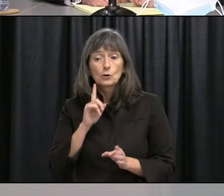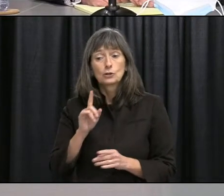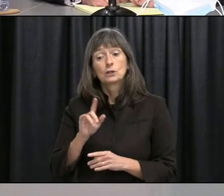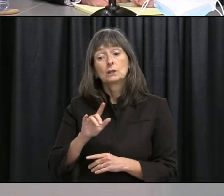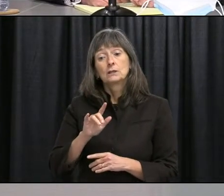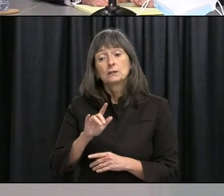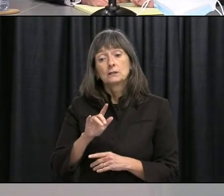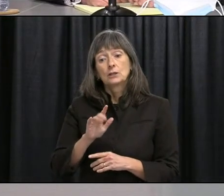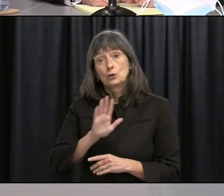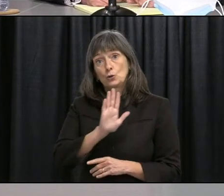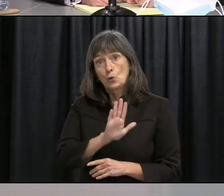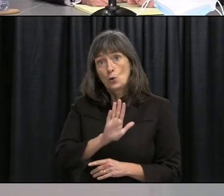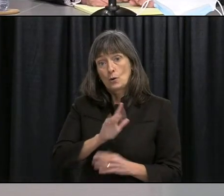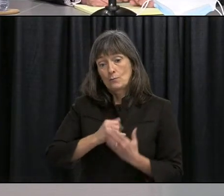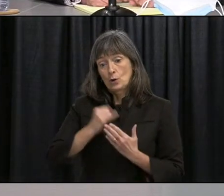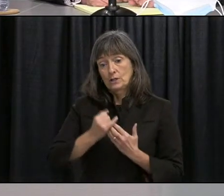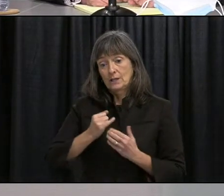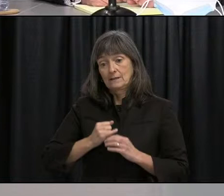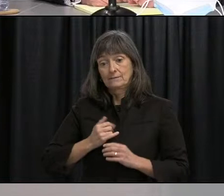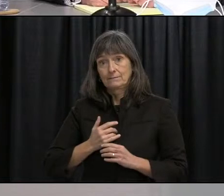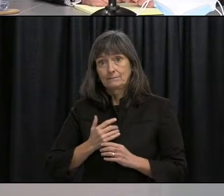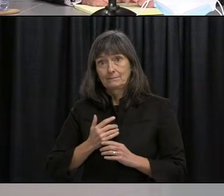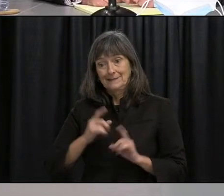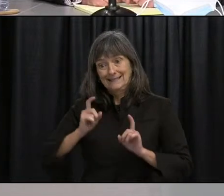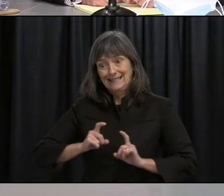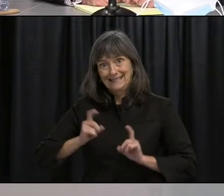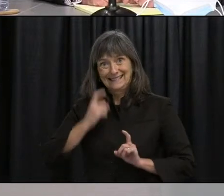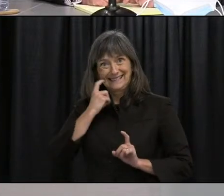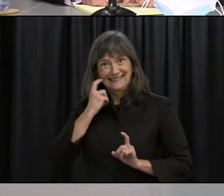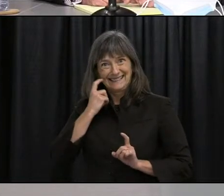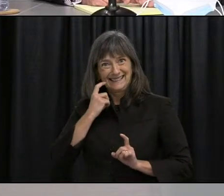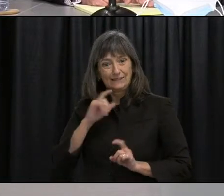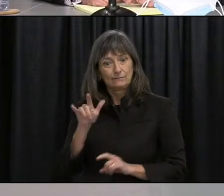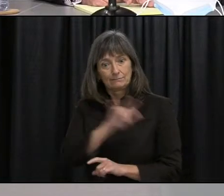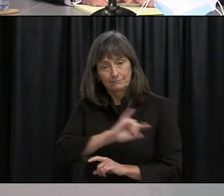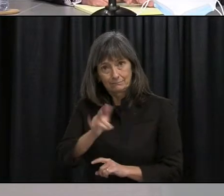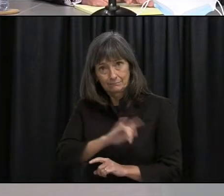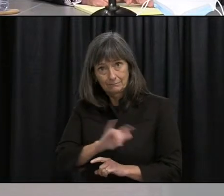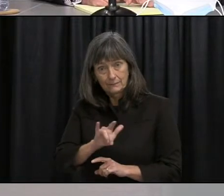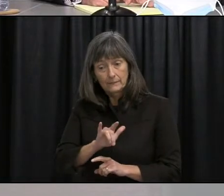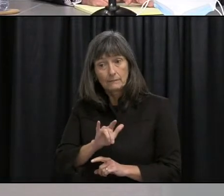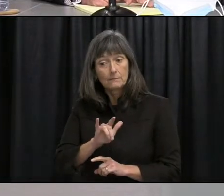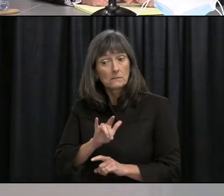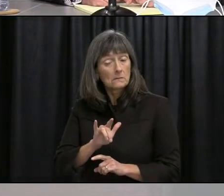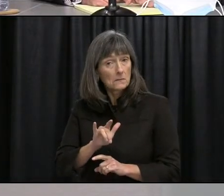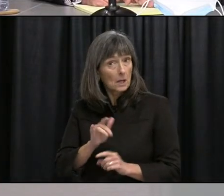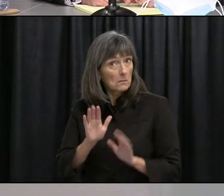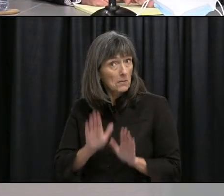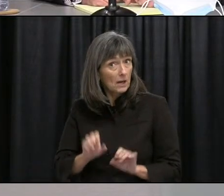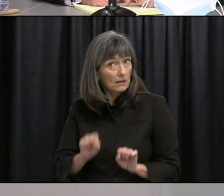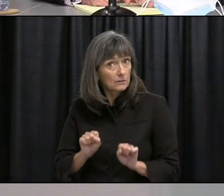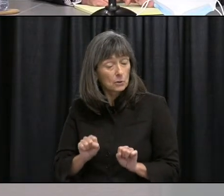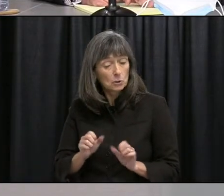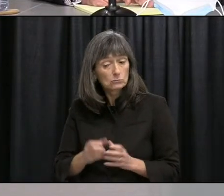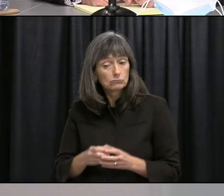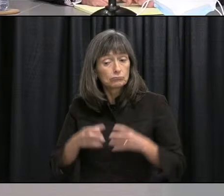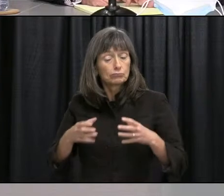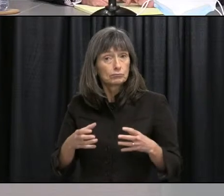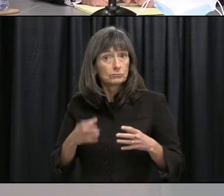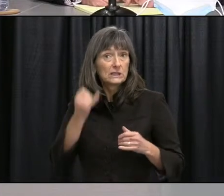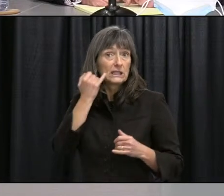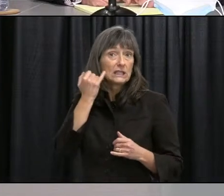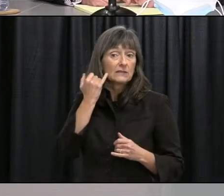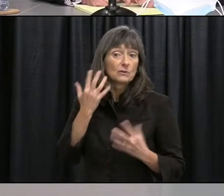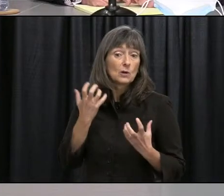the pilot project to include some of these individuals who are coming back to visit with family because that they